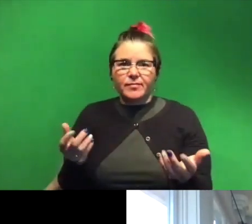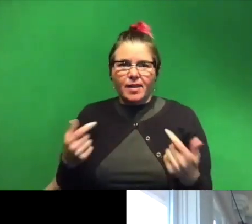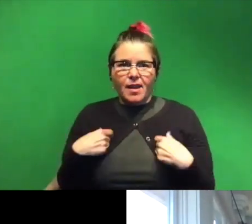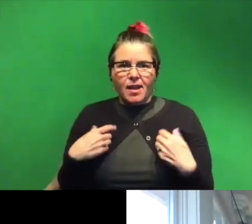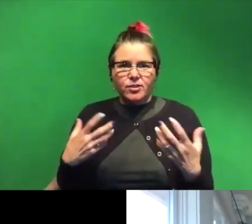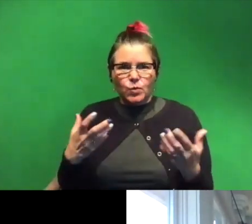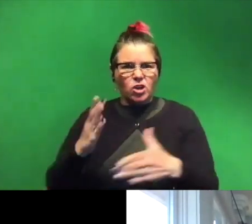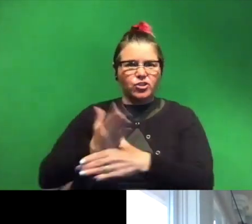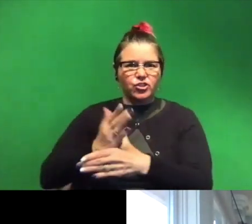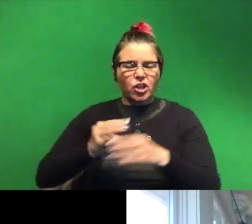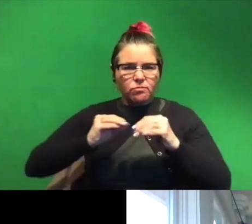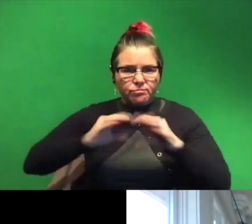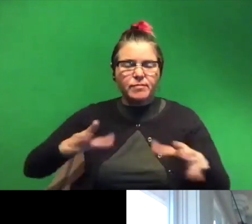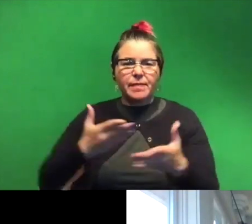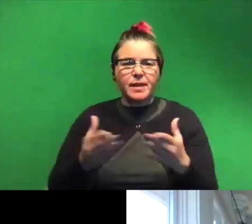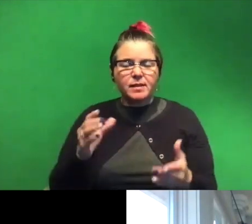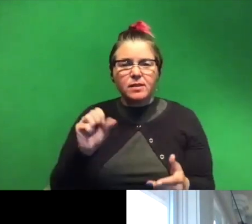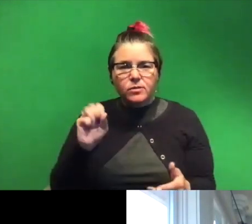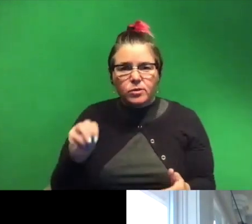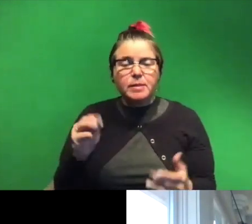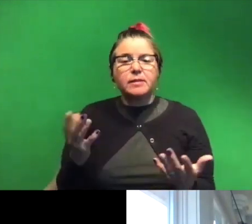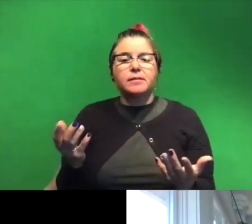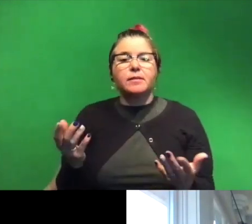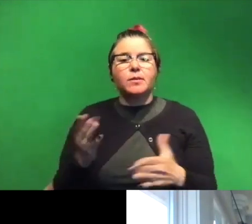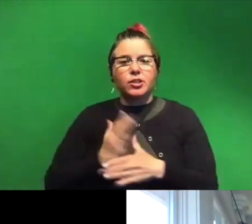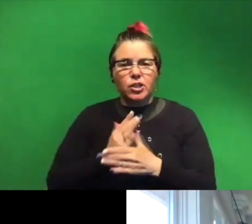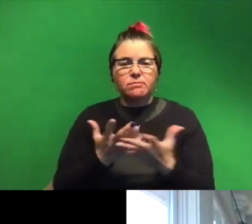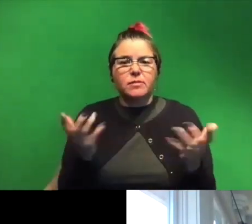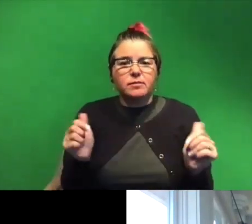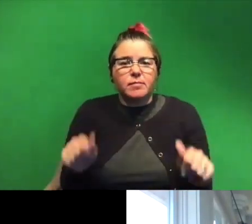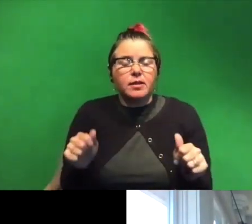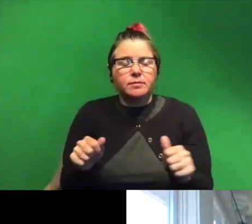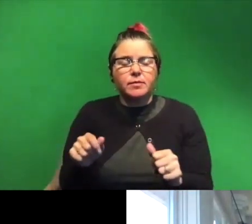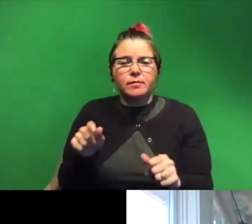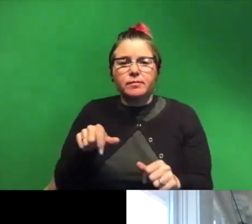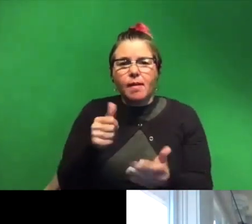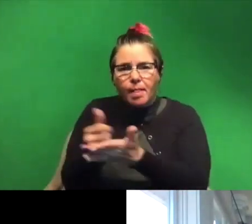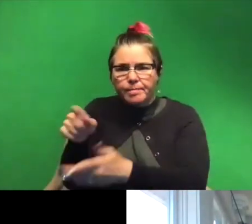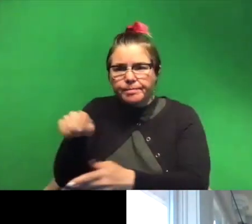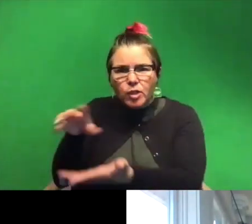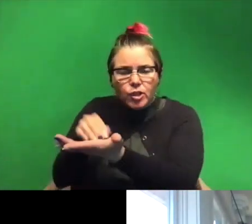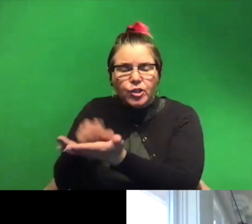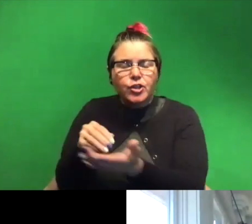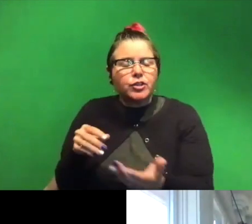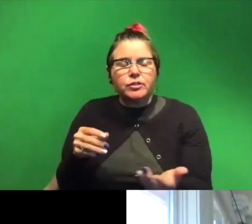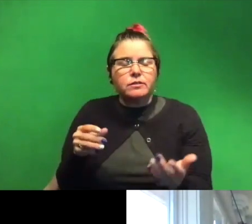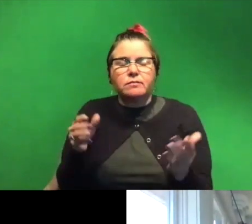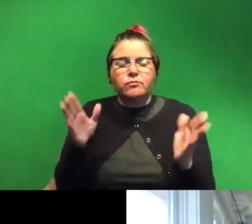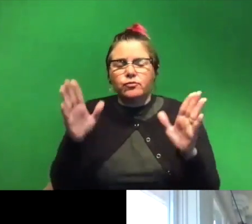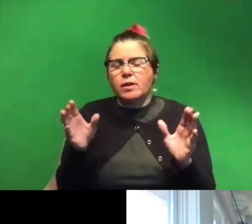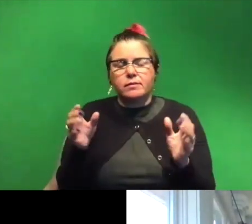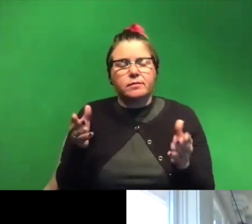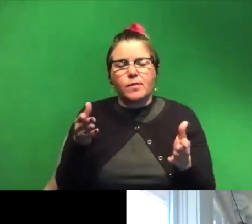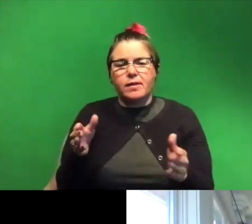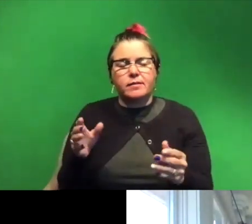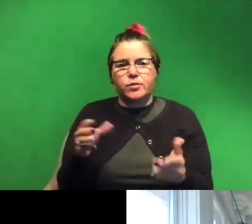to, share stuff on social media. I want to like share as much as I can and help people learn, because I think it's just such a great way to do it